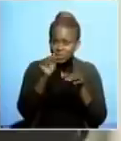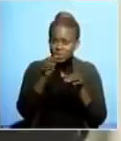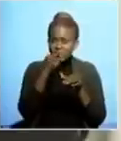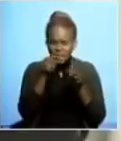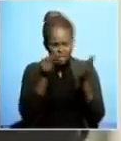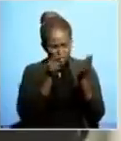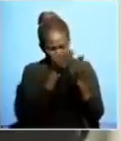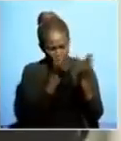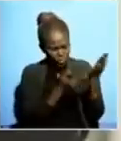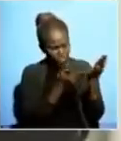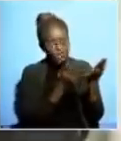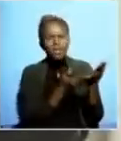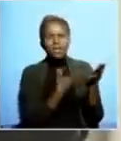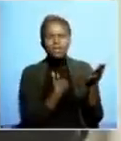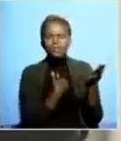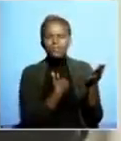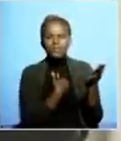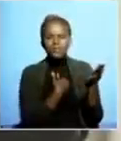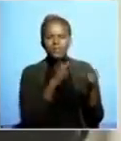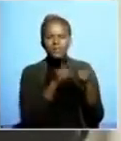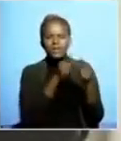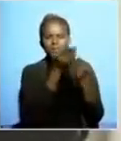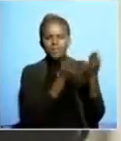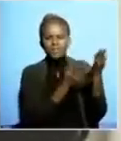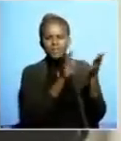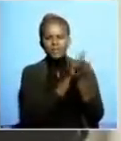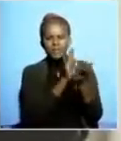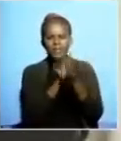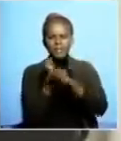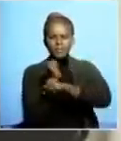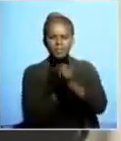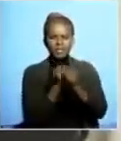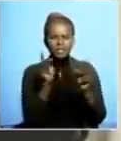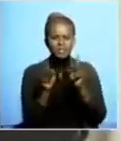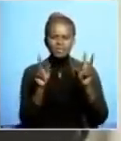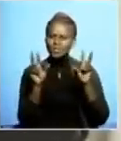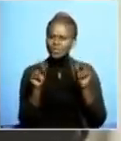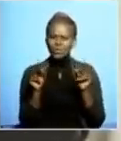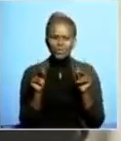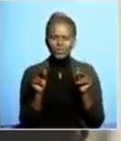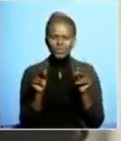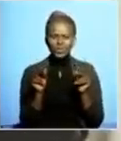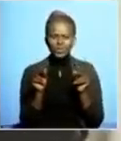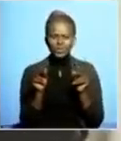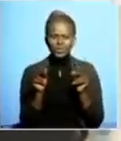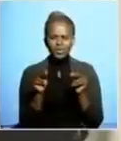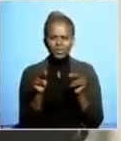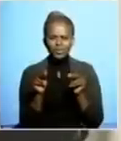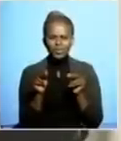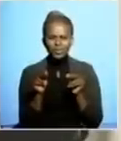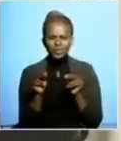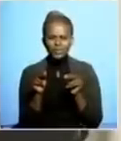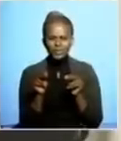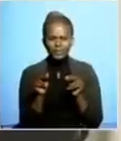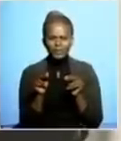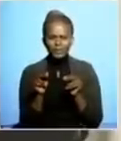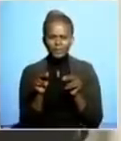is here. But was that contract protecting citizens? No. So most of